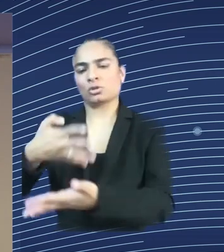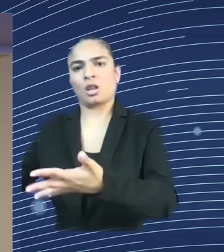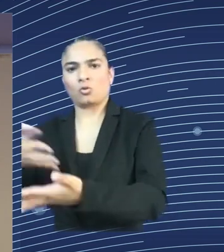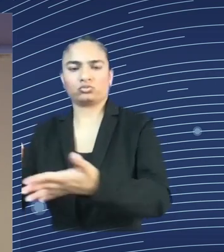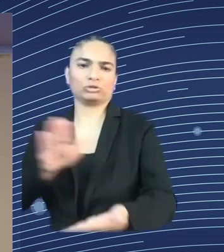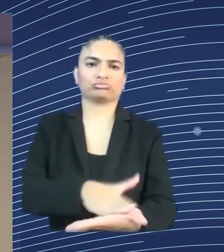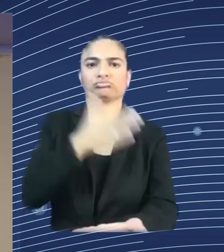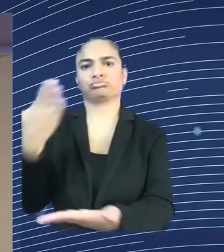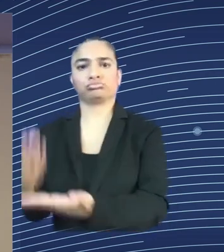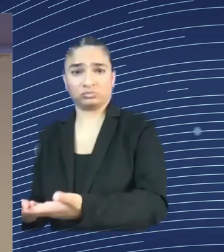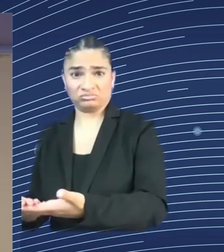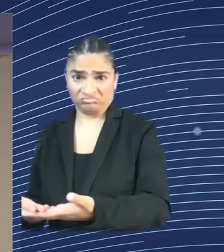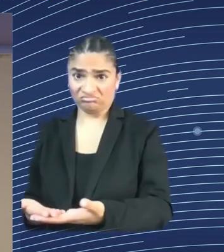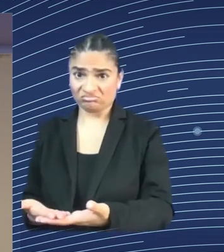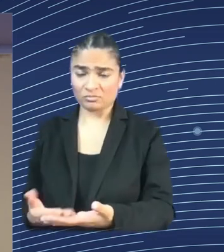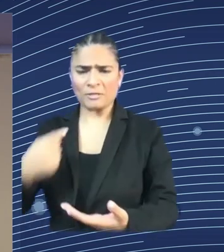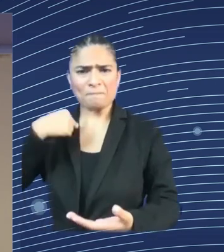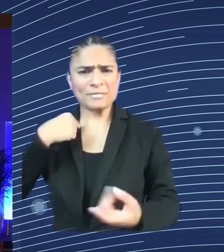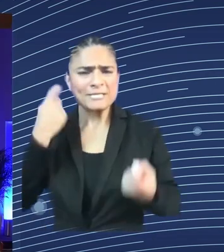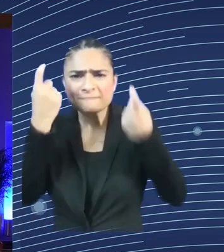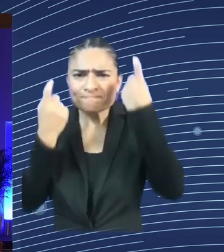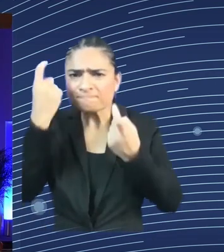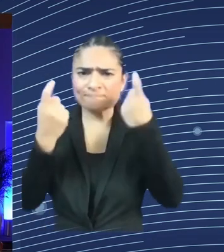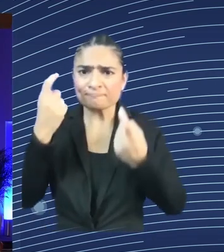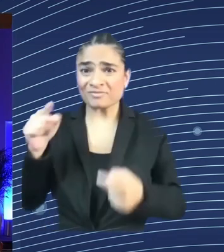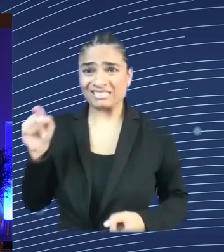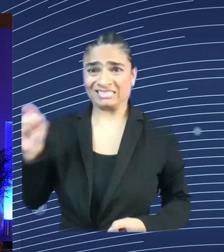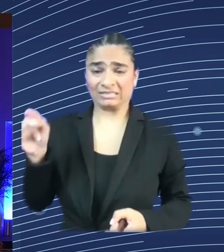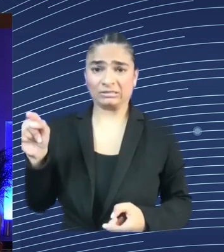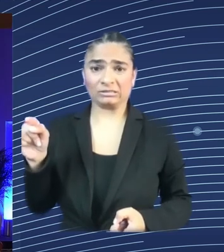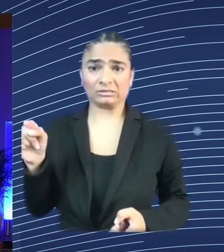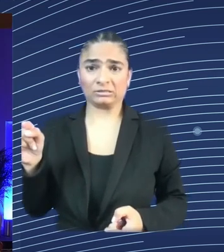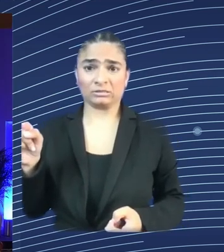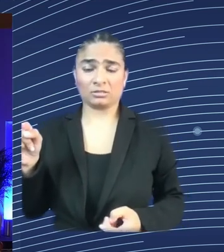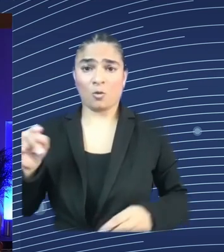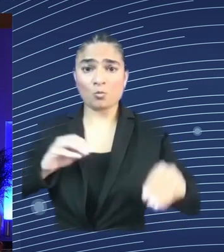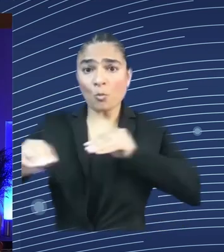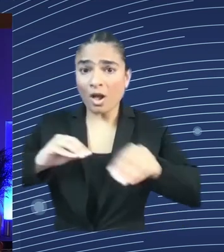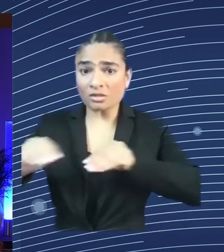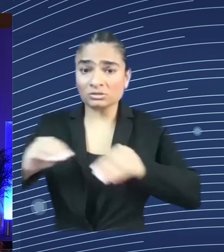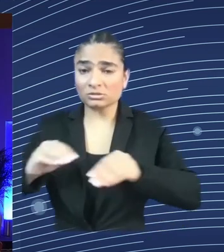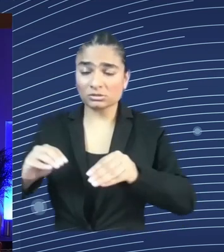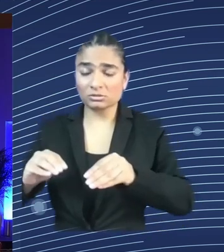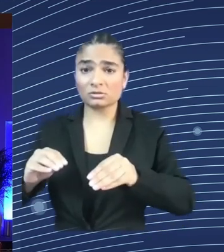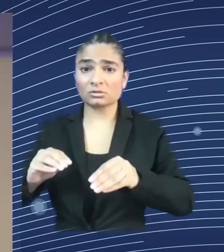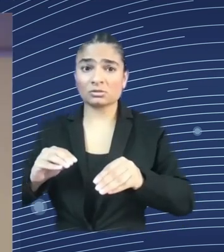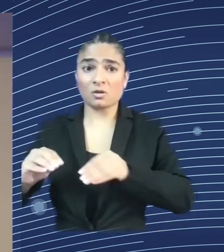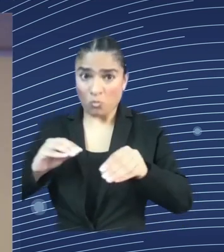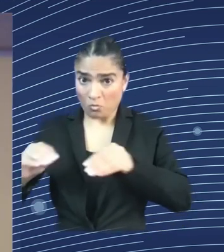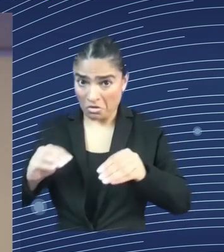live? The last one is a political question, I think. And political, and then again, it's